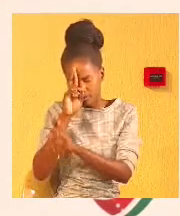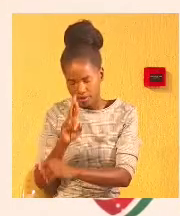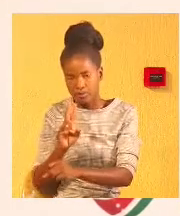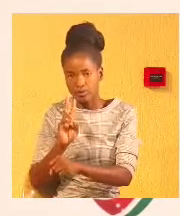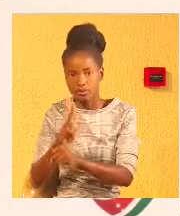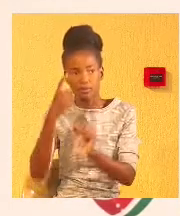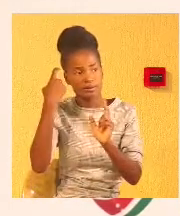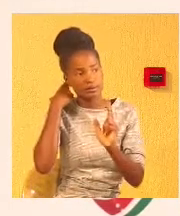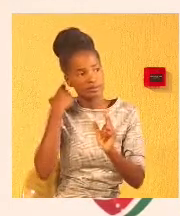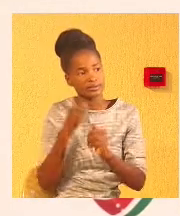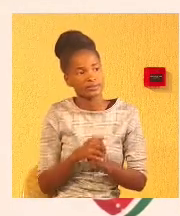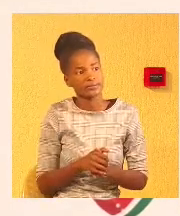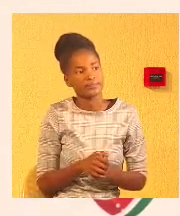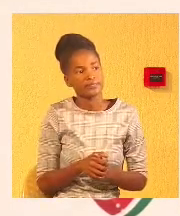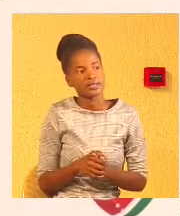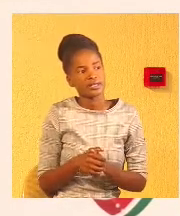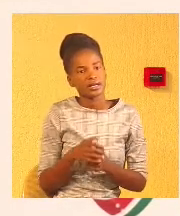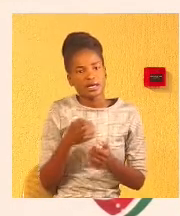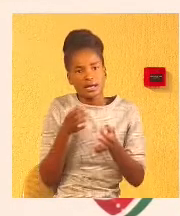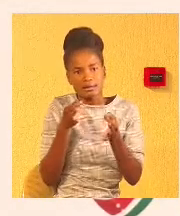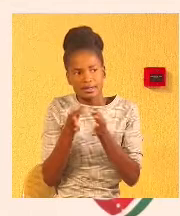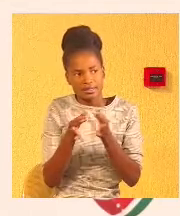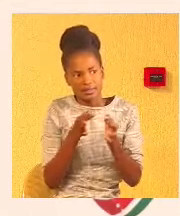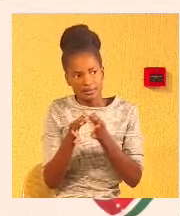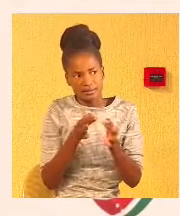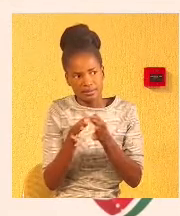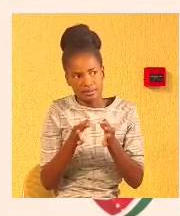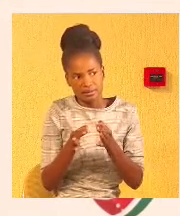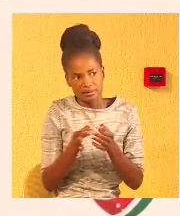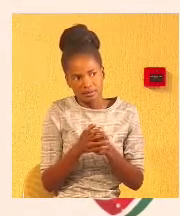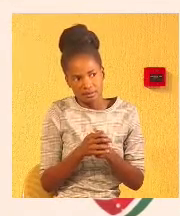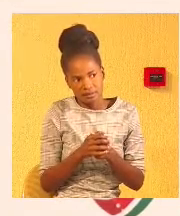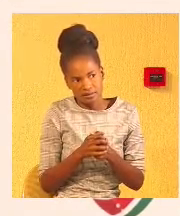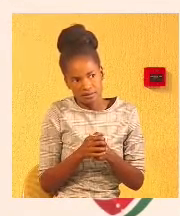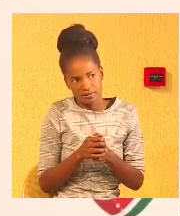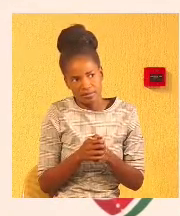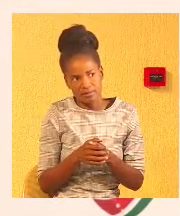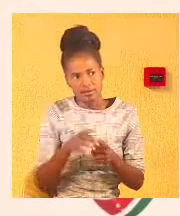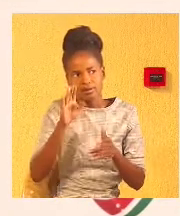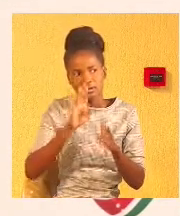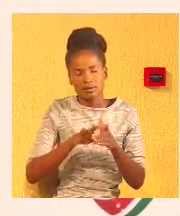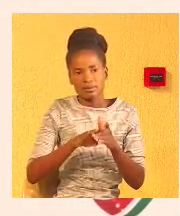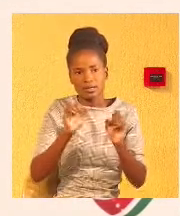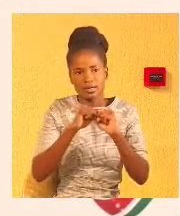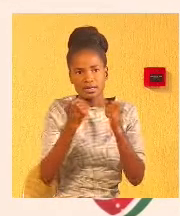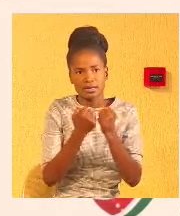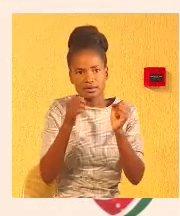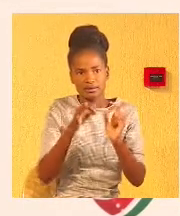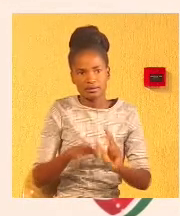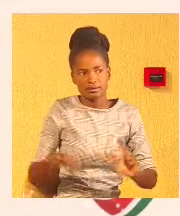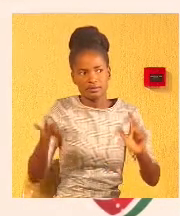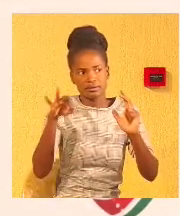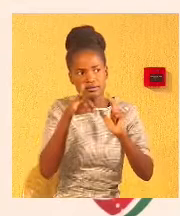I just want to give a bit of a background in terms of the Namibia National Farmers Unions and